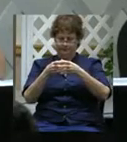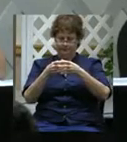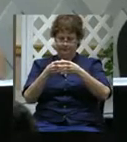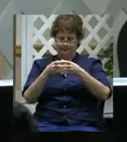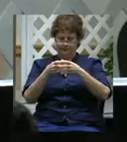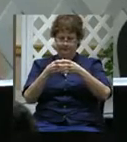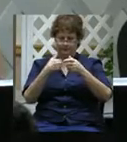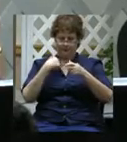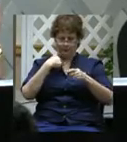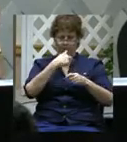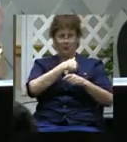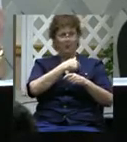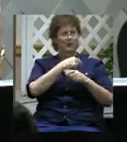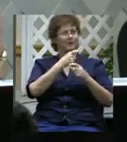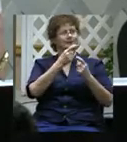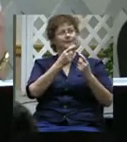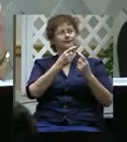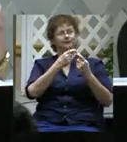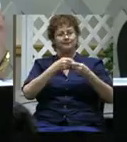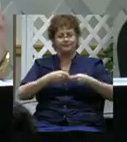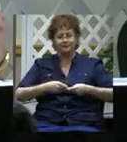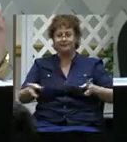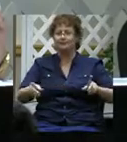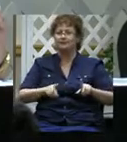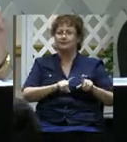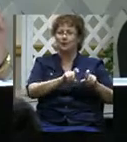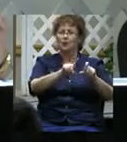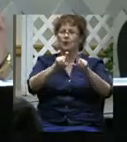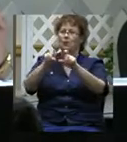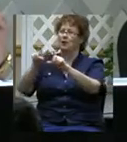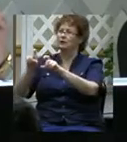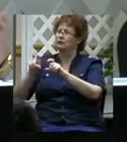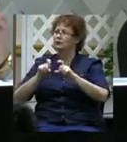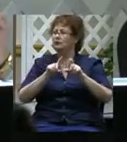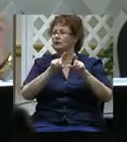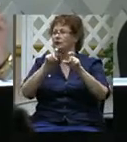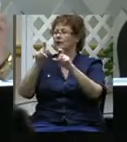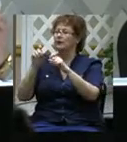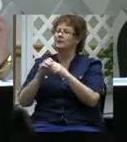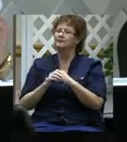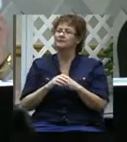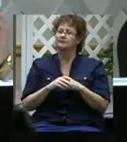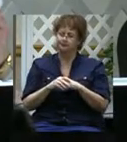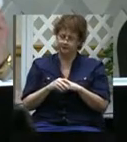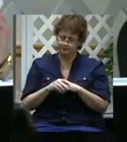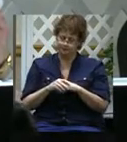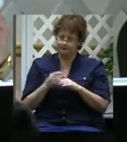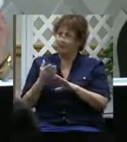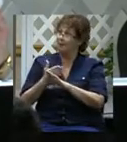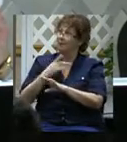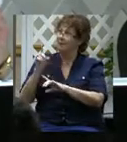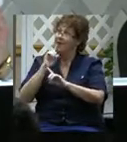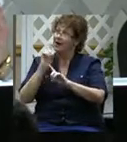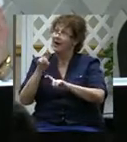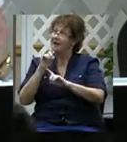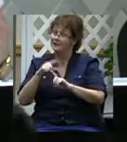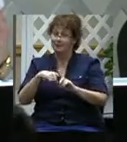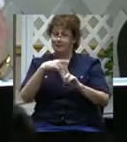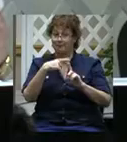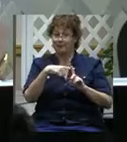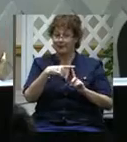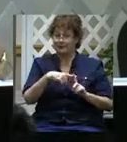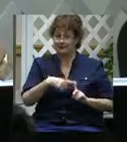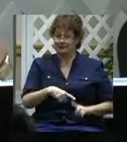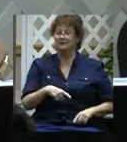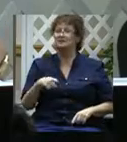got this questionnaire, and it says that if 4 or more answers are positive, then you